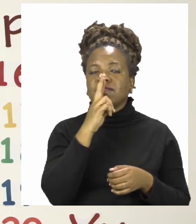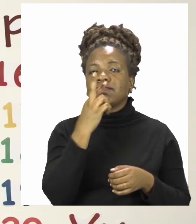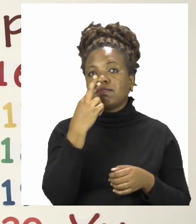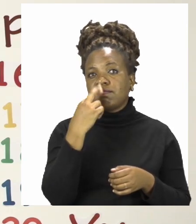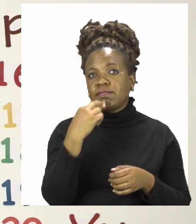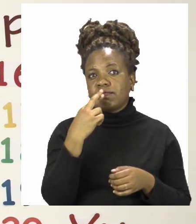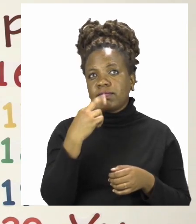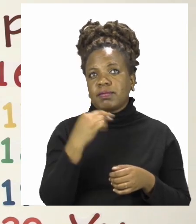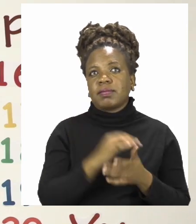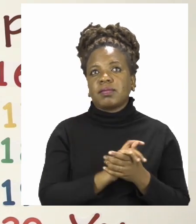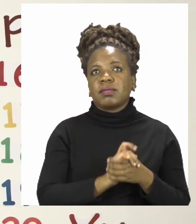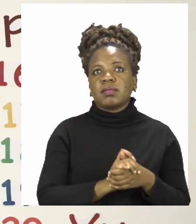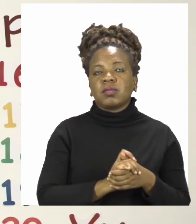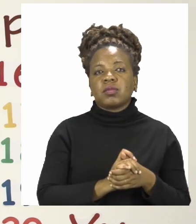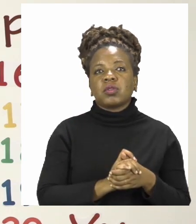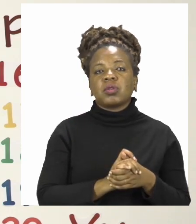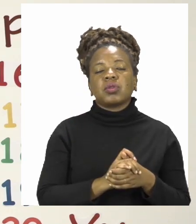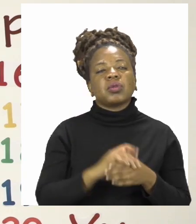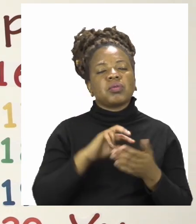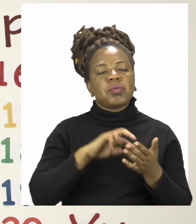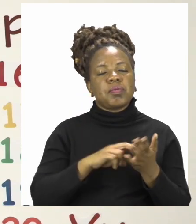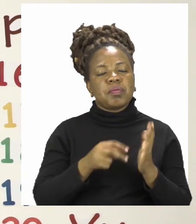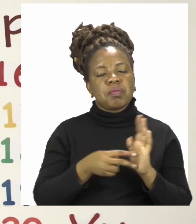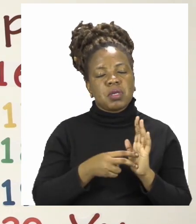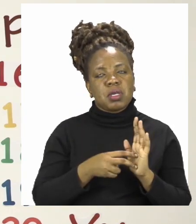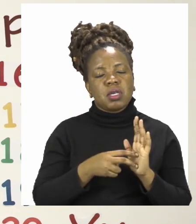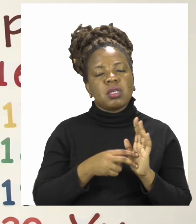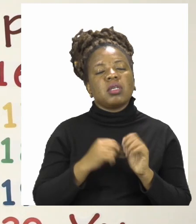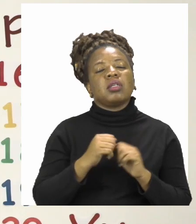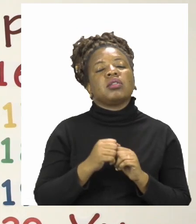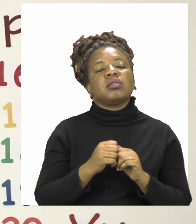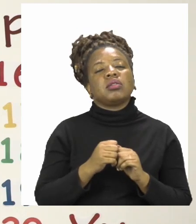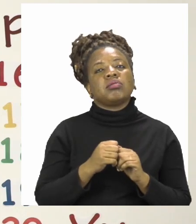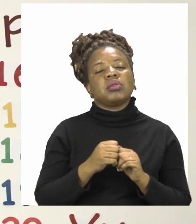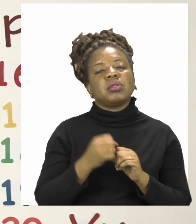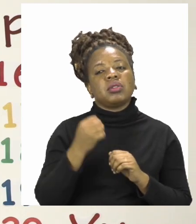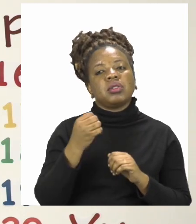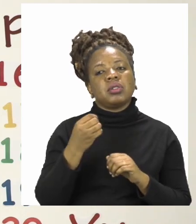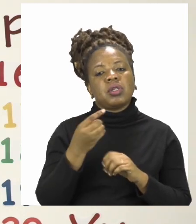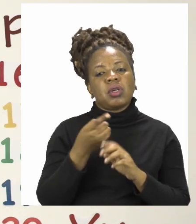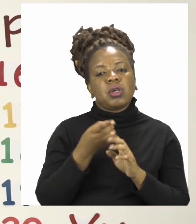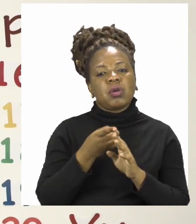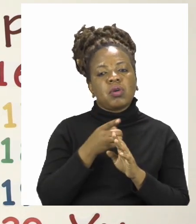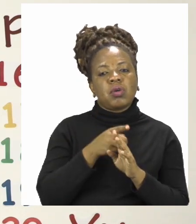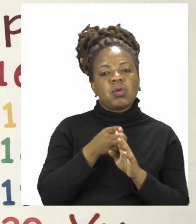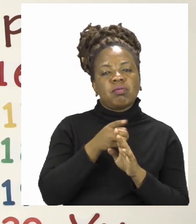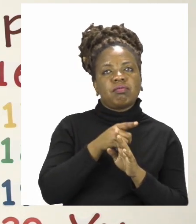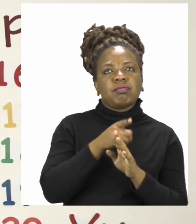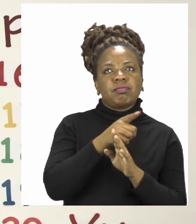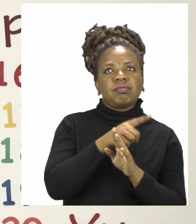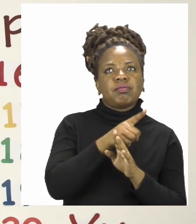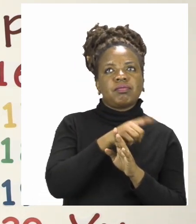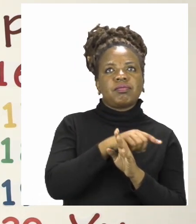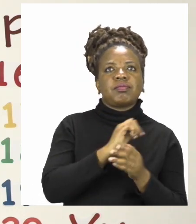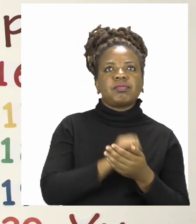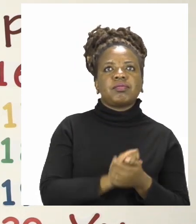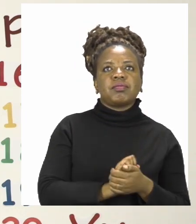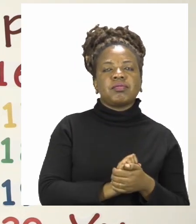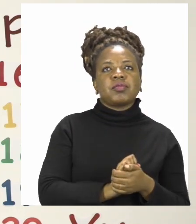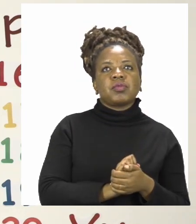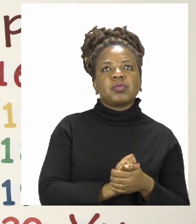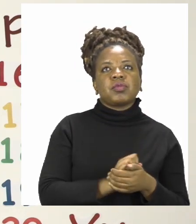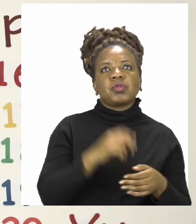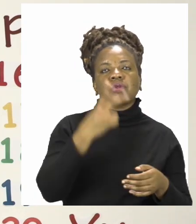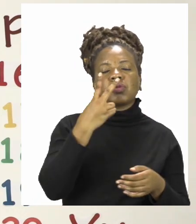counting backwards because it says less. And we're starting by saying 26 is already there. So we're counting